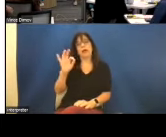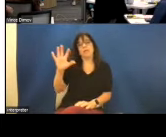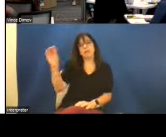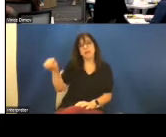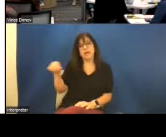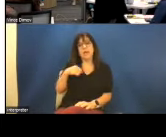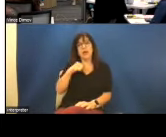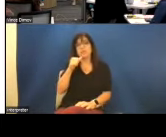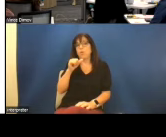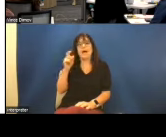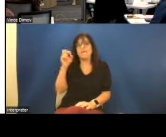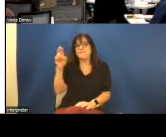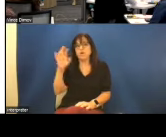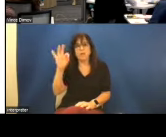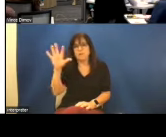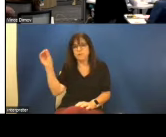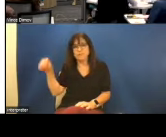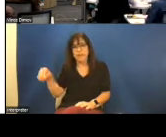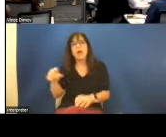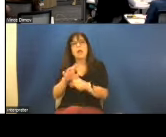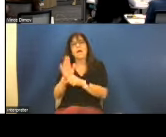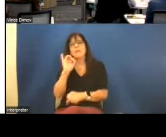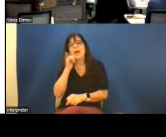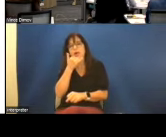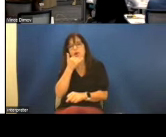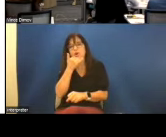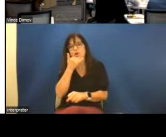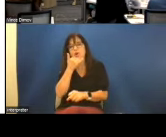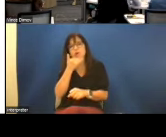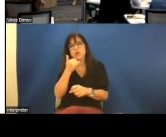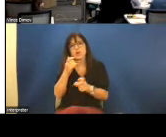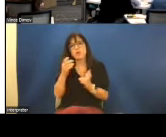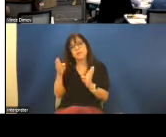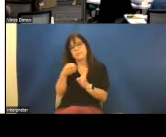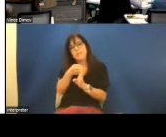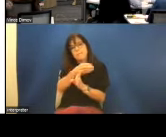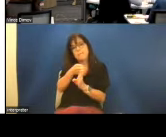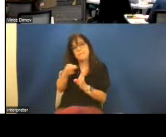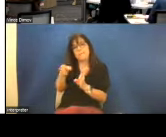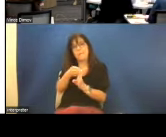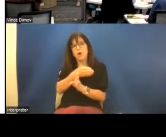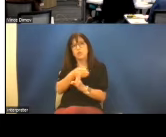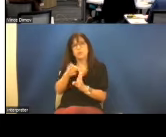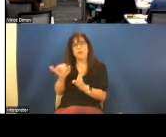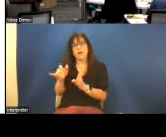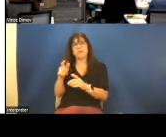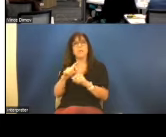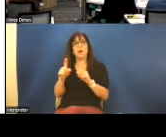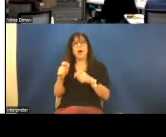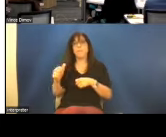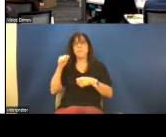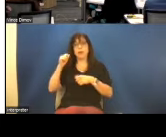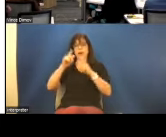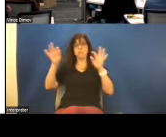I really don't ever go 95%. I'm like, there's enough error margin that, yeah, 90% is where we go. But on the back of